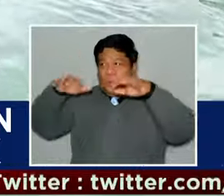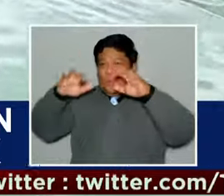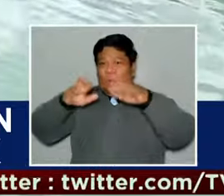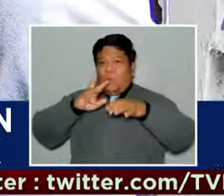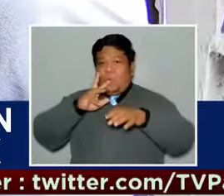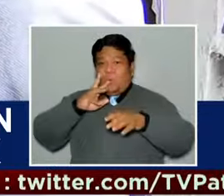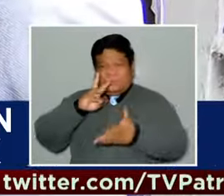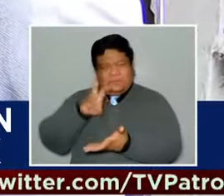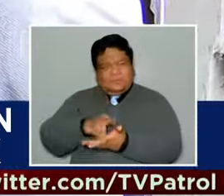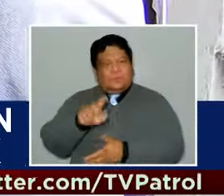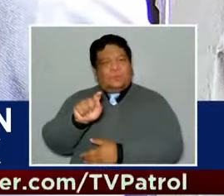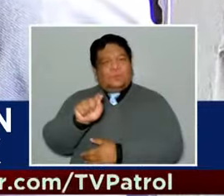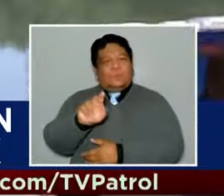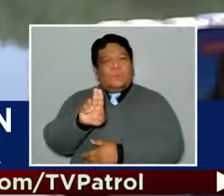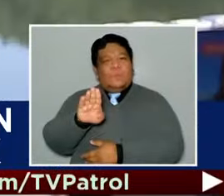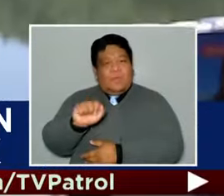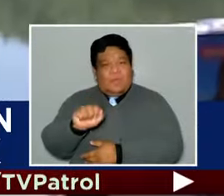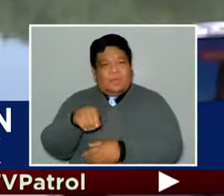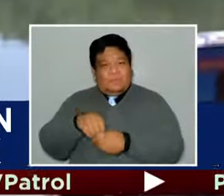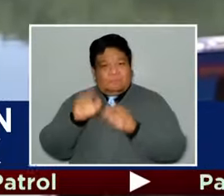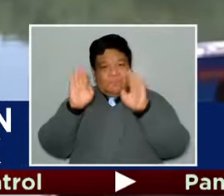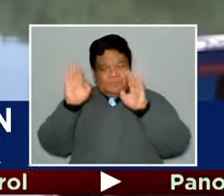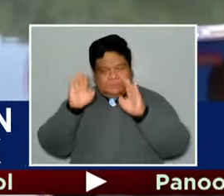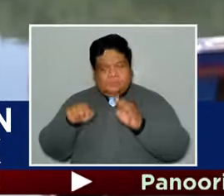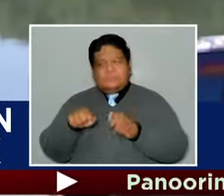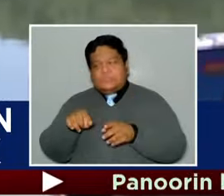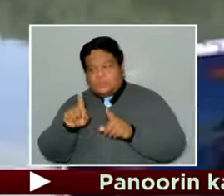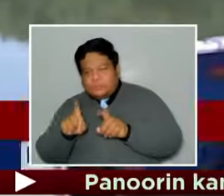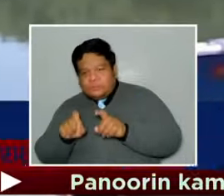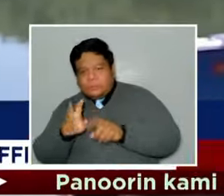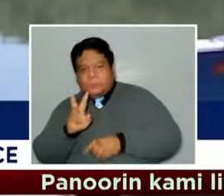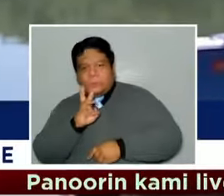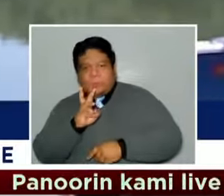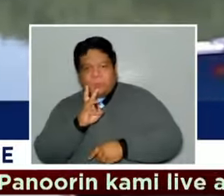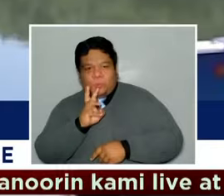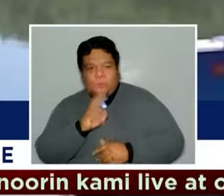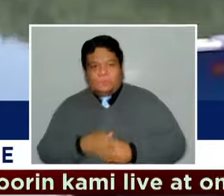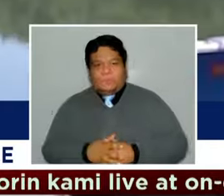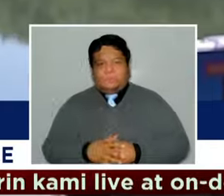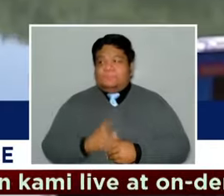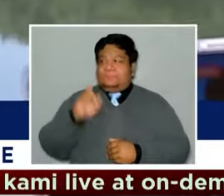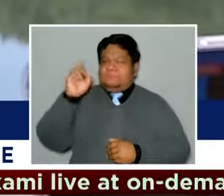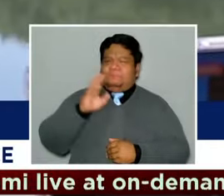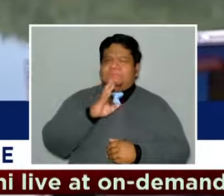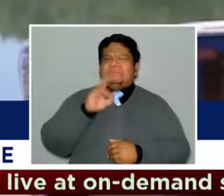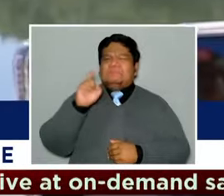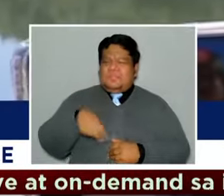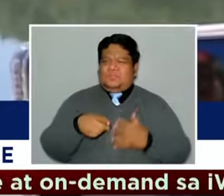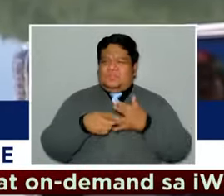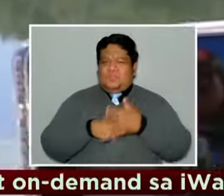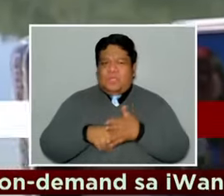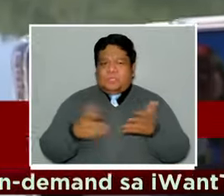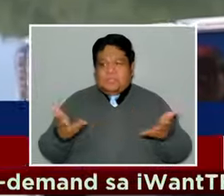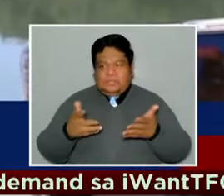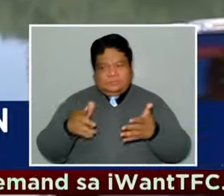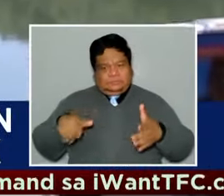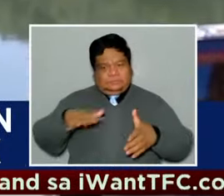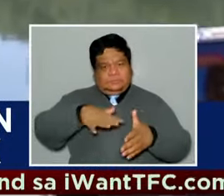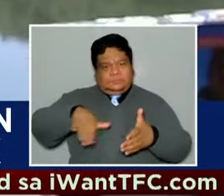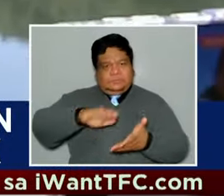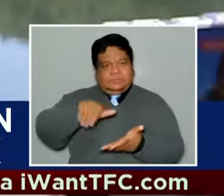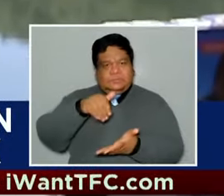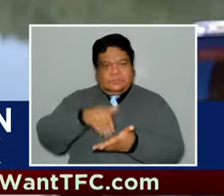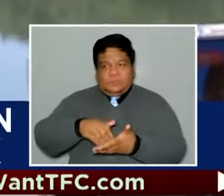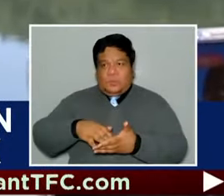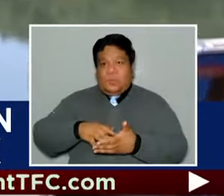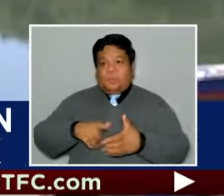na ang treatment facilities. We have to start from the main source. Yeah. This is a rain catchment area